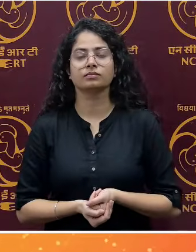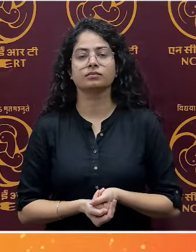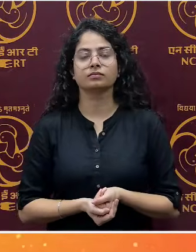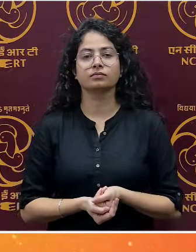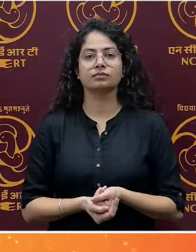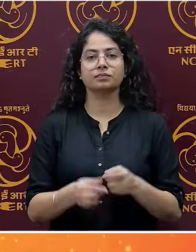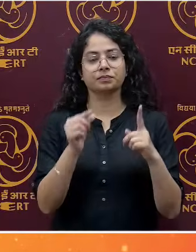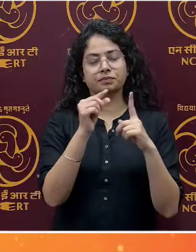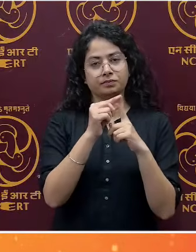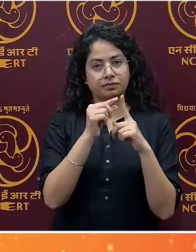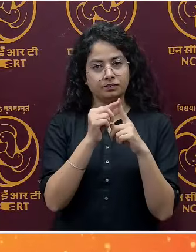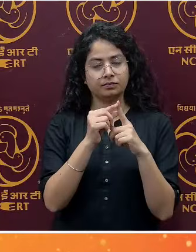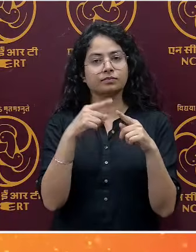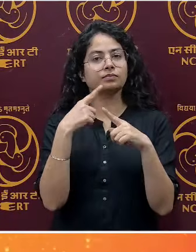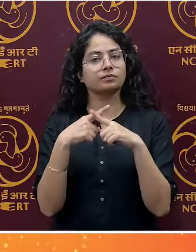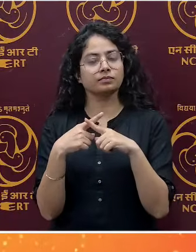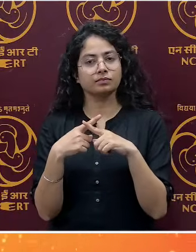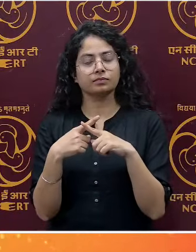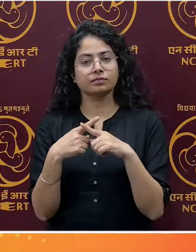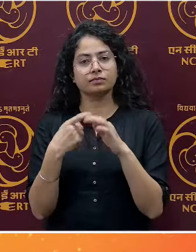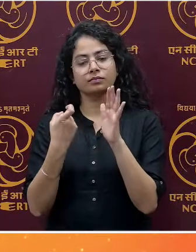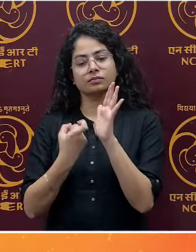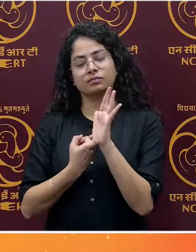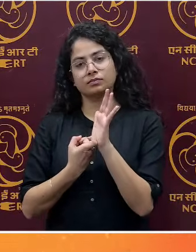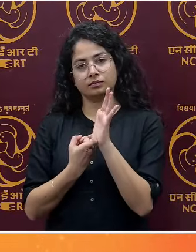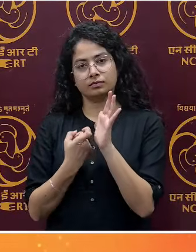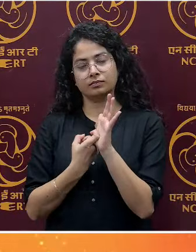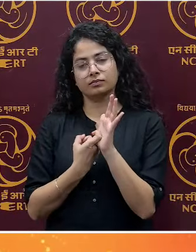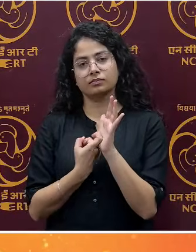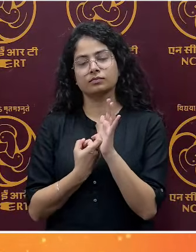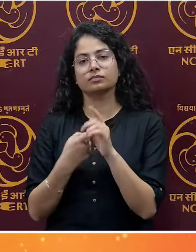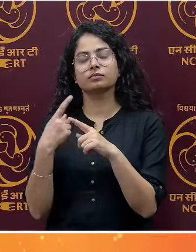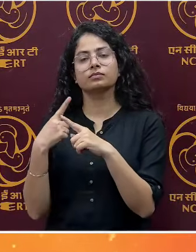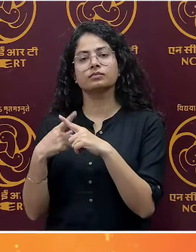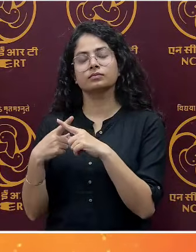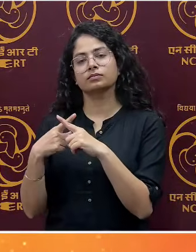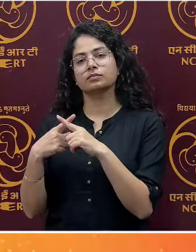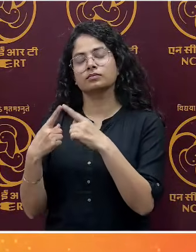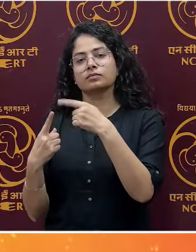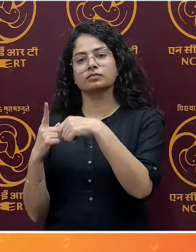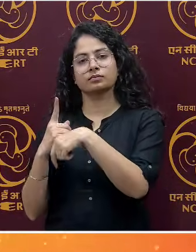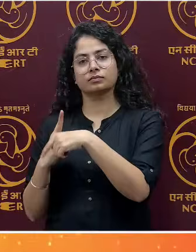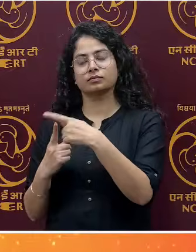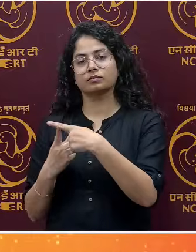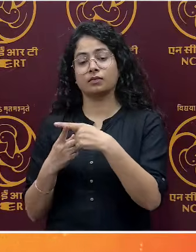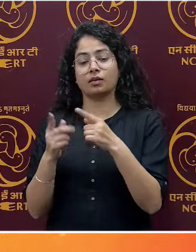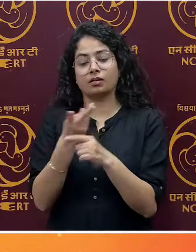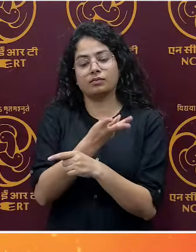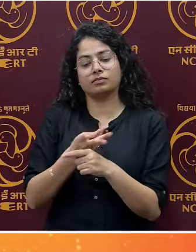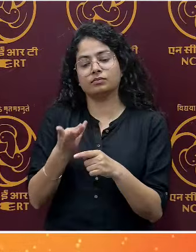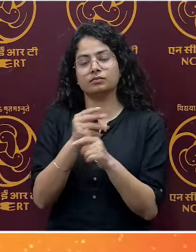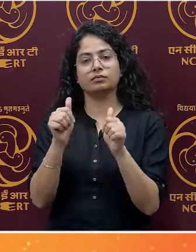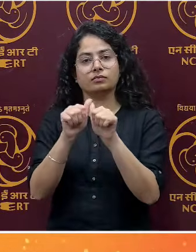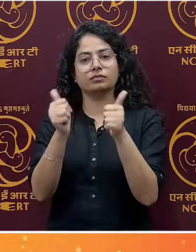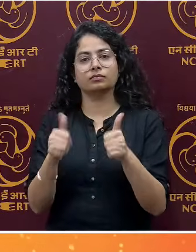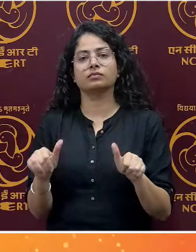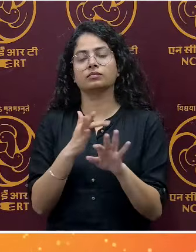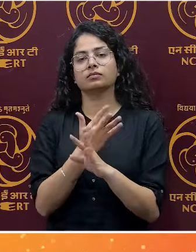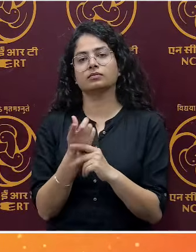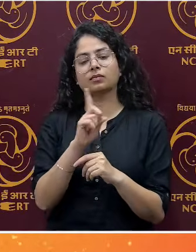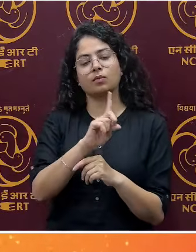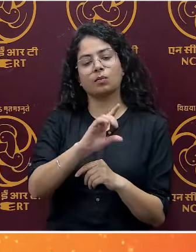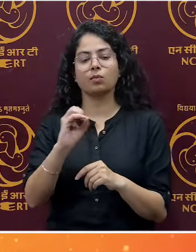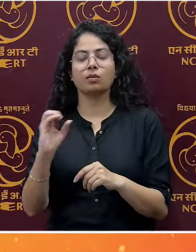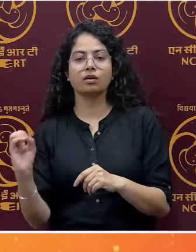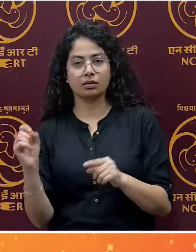take principal, we multiply with rate of interest, time, and then we divide the value by 100. So